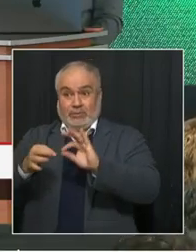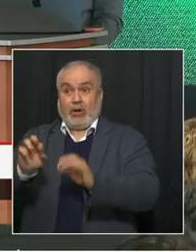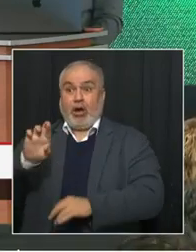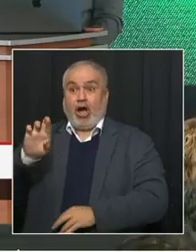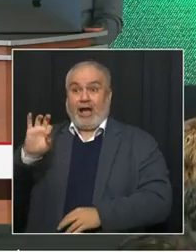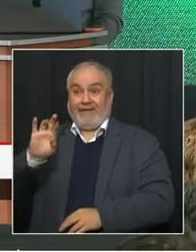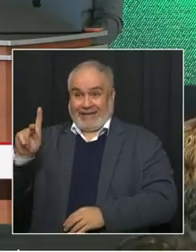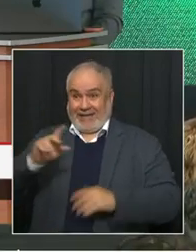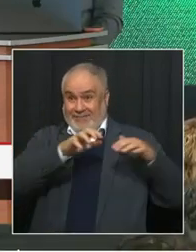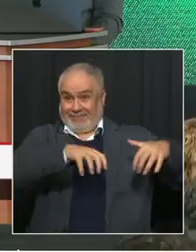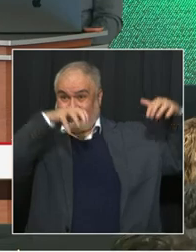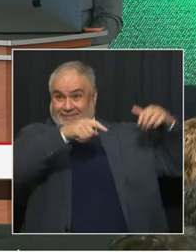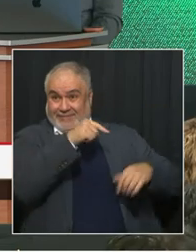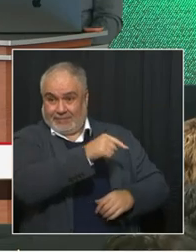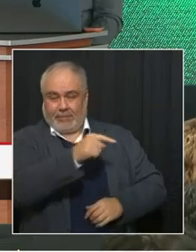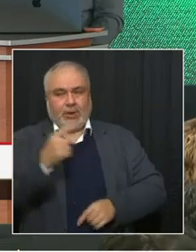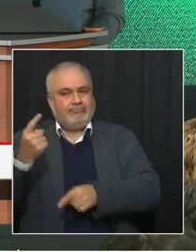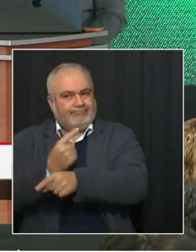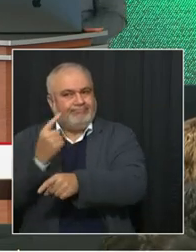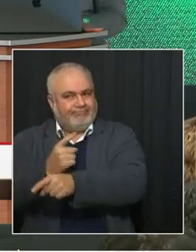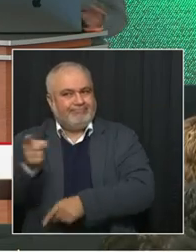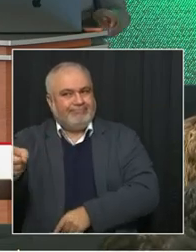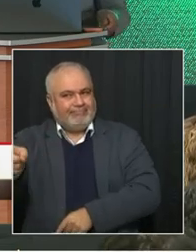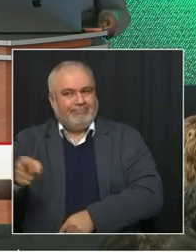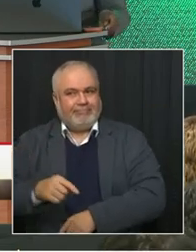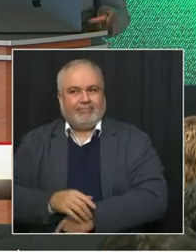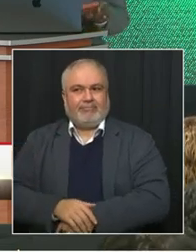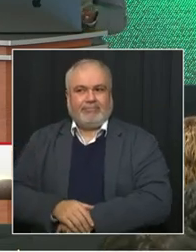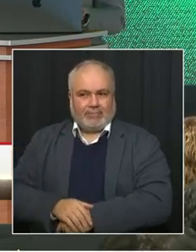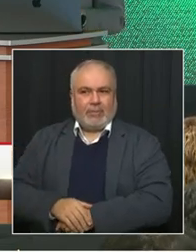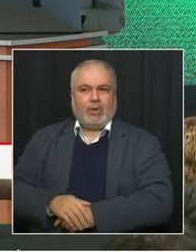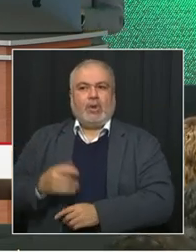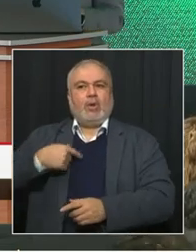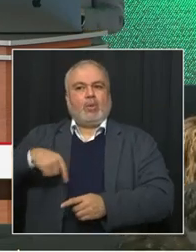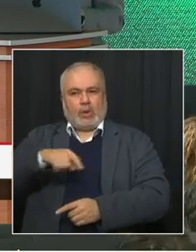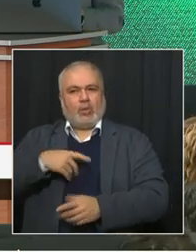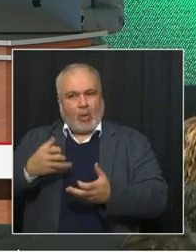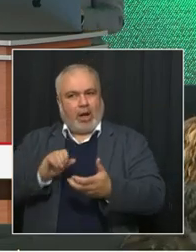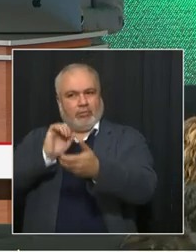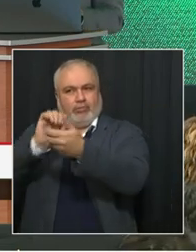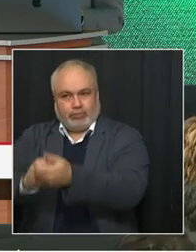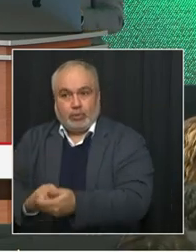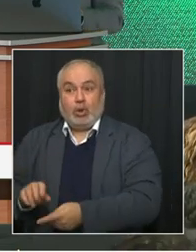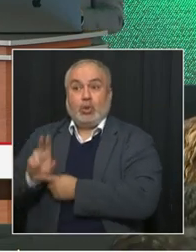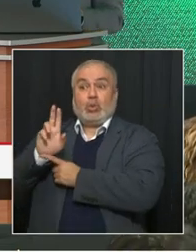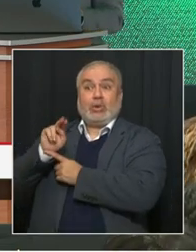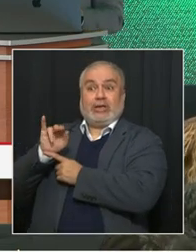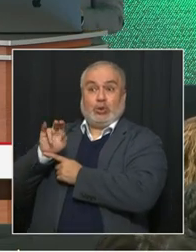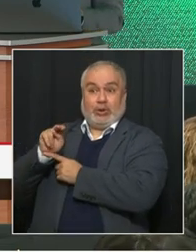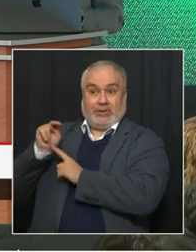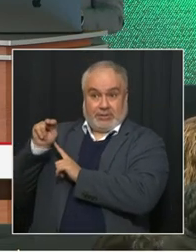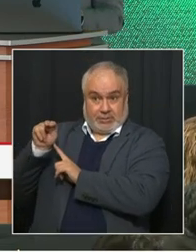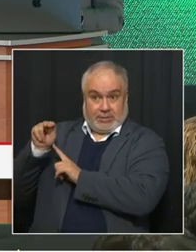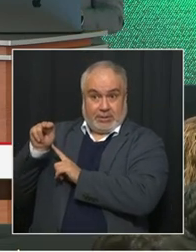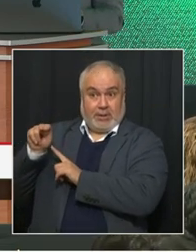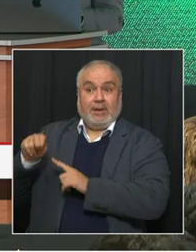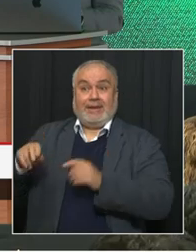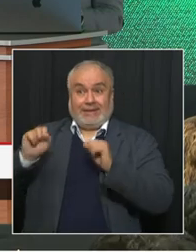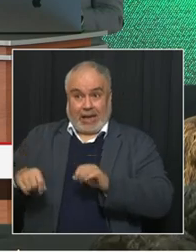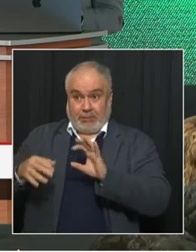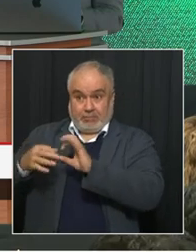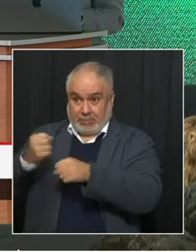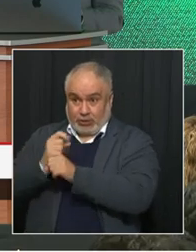and so we want to work with the unions to make sure that the union jobs that are required at that